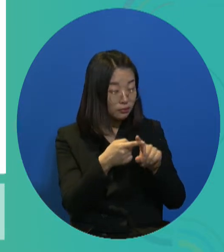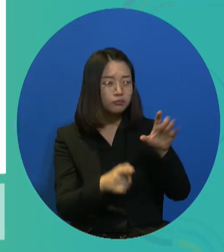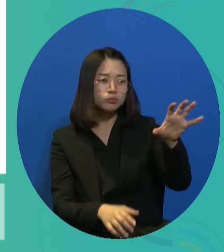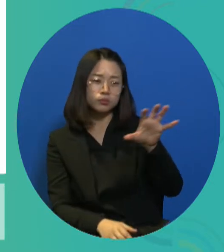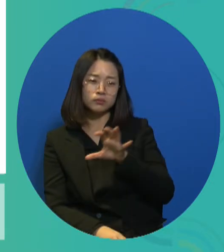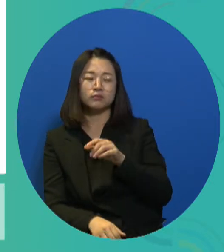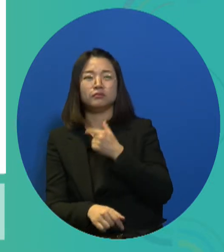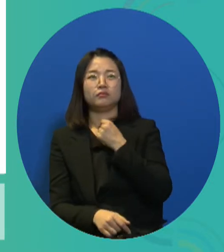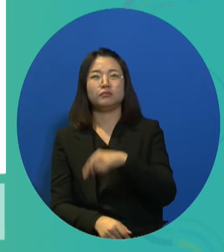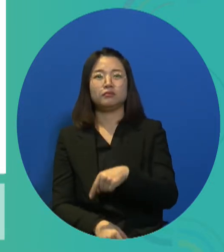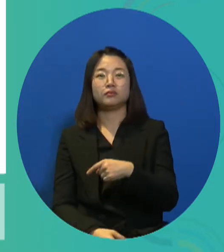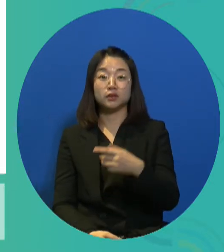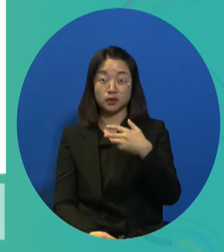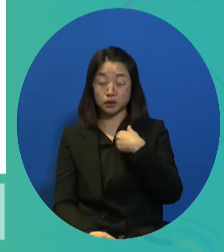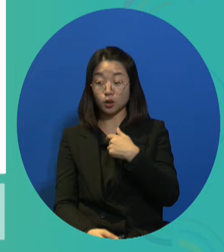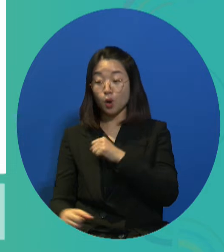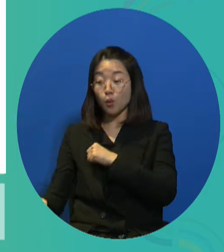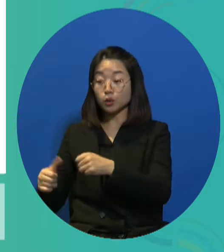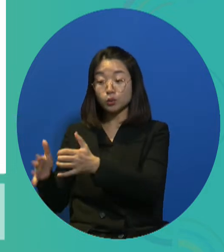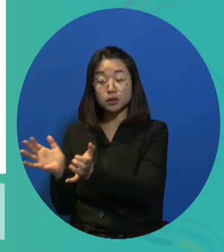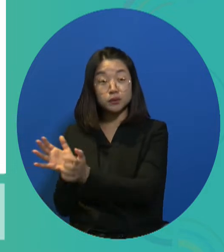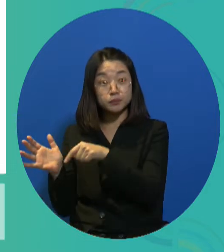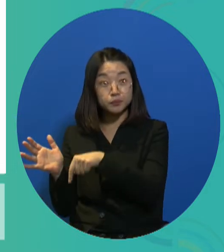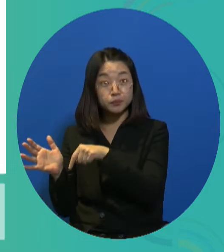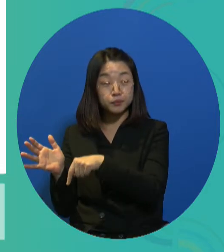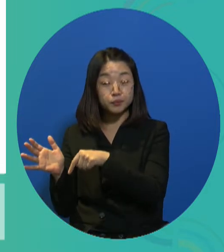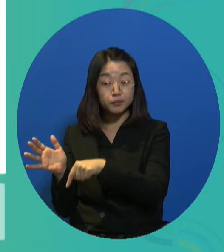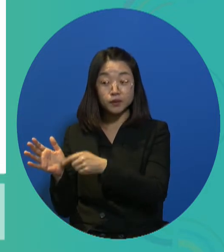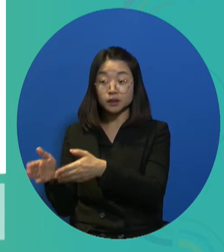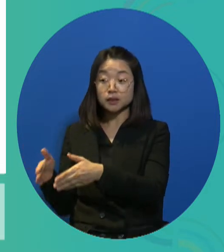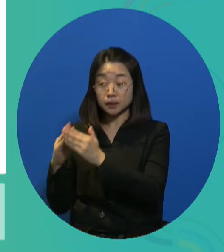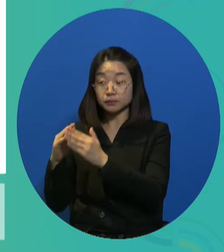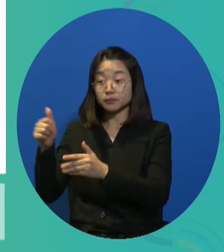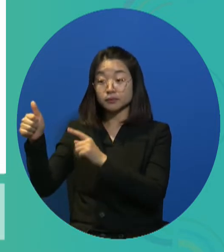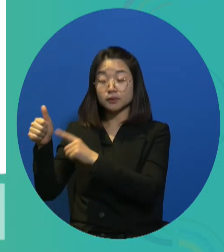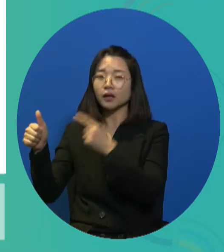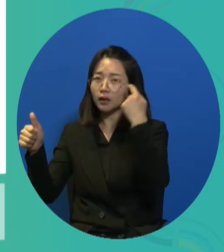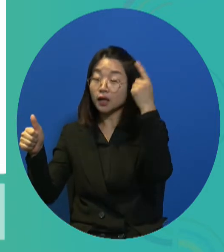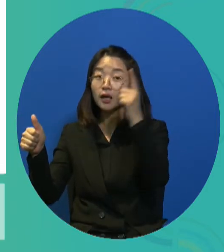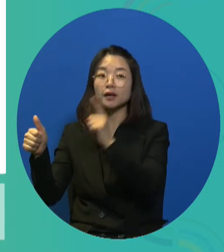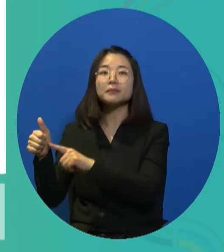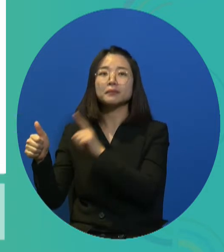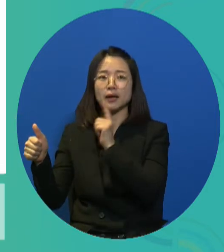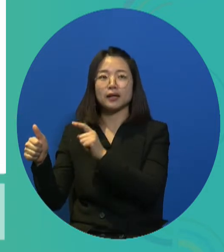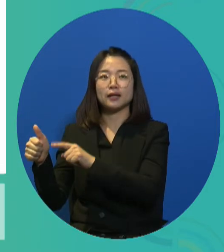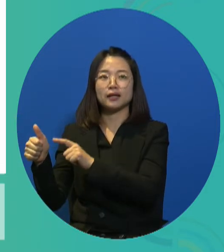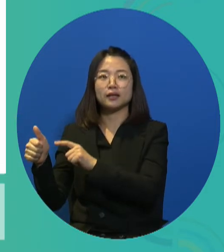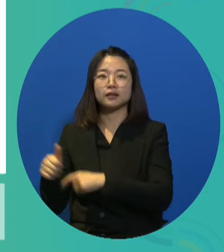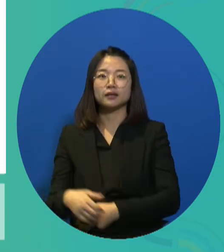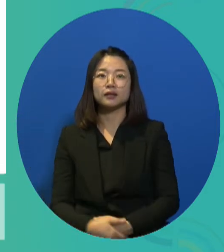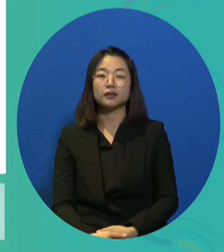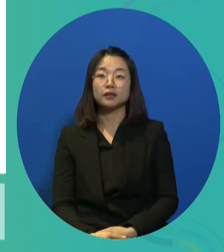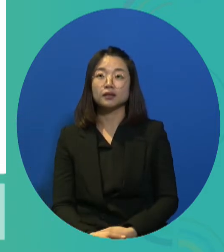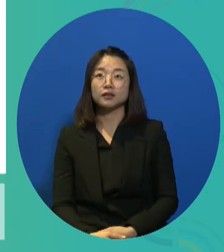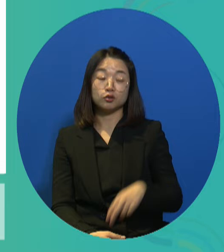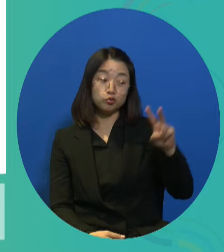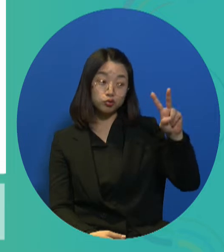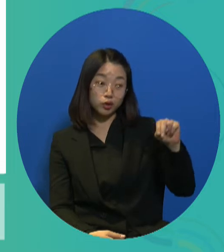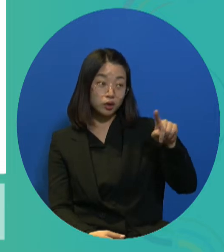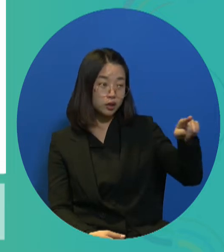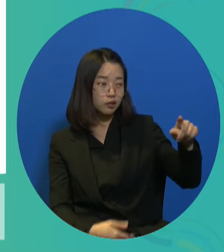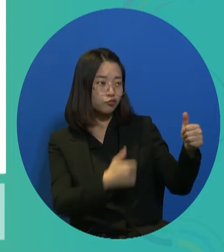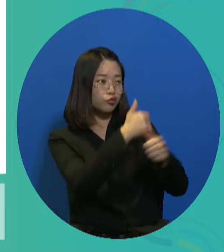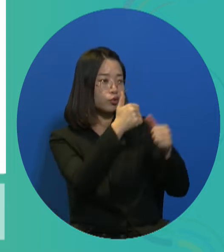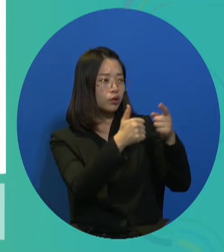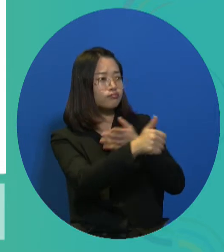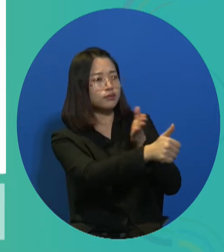Jolly, to try and persuade the UN Disability Committee to hold their